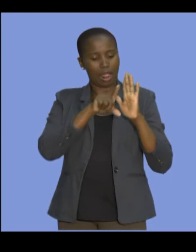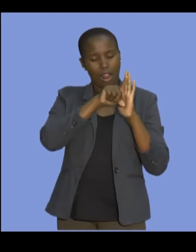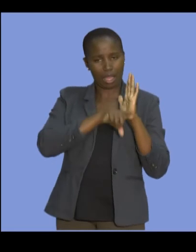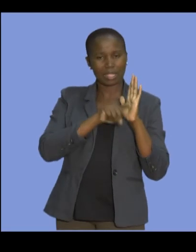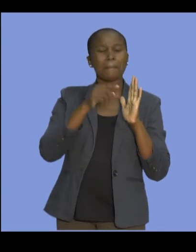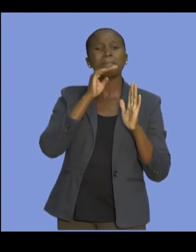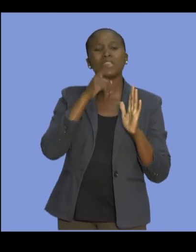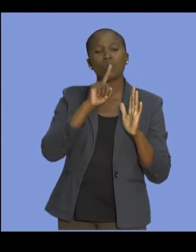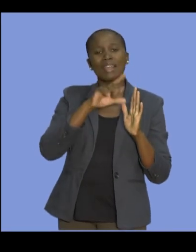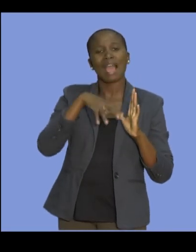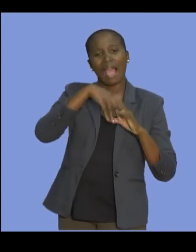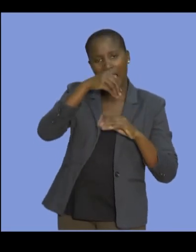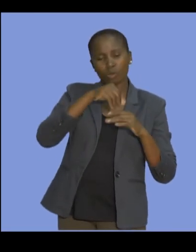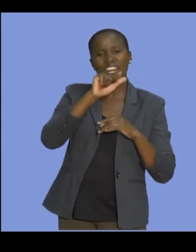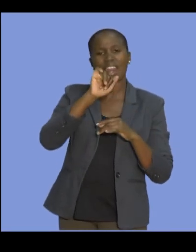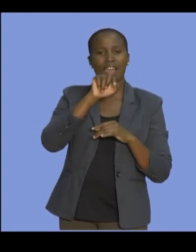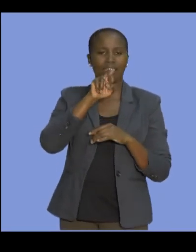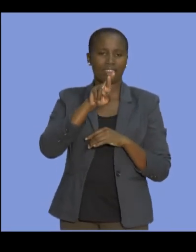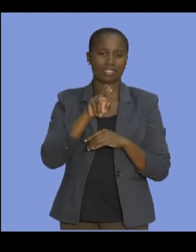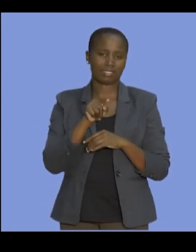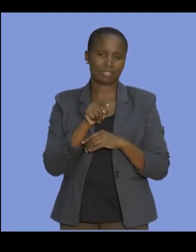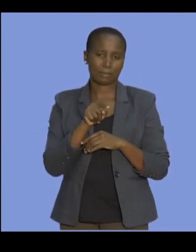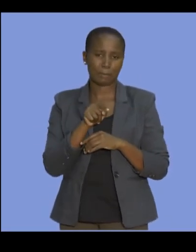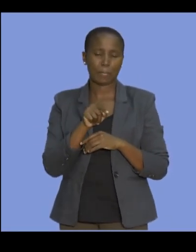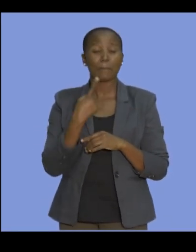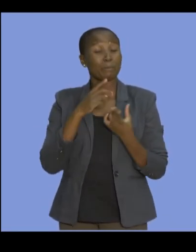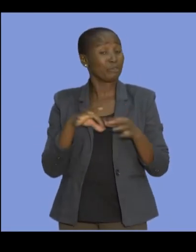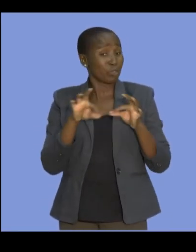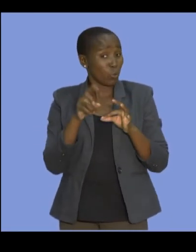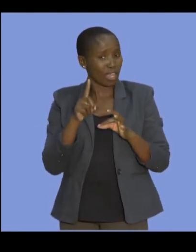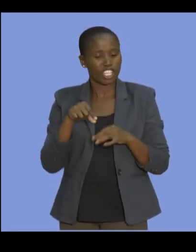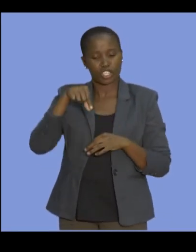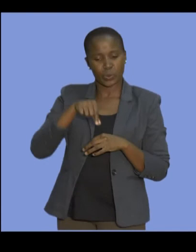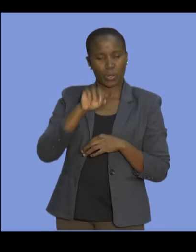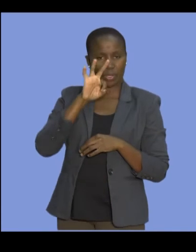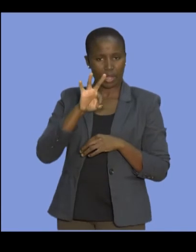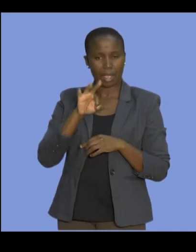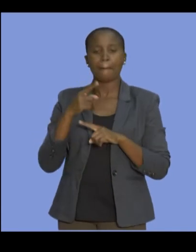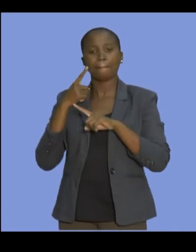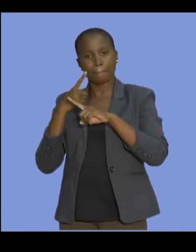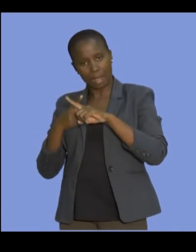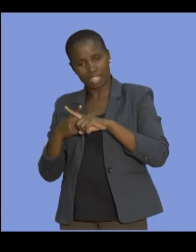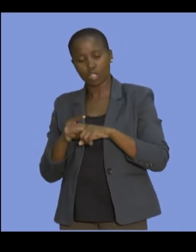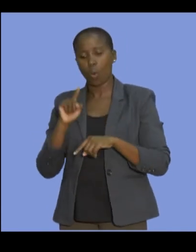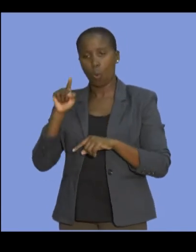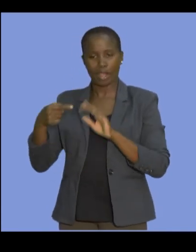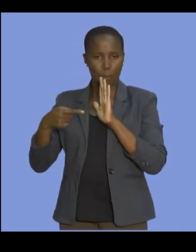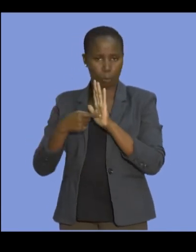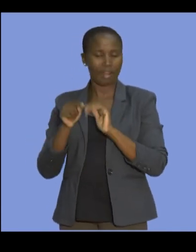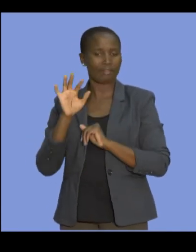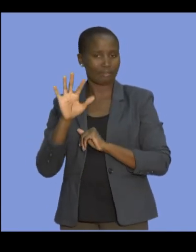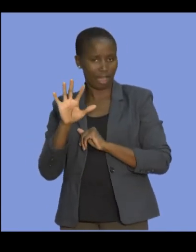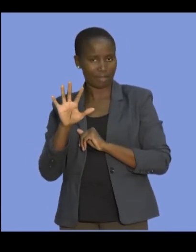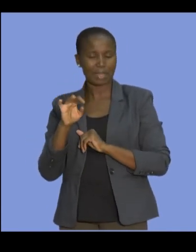more than this value. What is that value? Q3 plus 1.5 times the interquartile